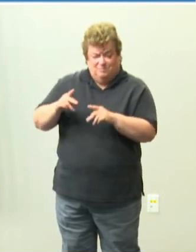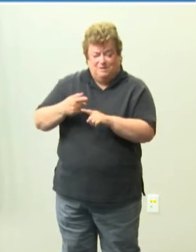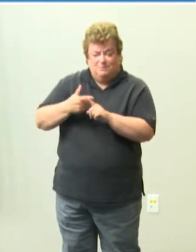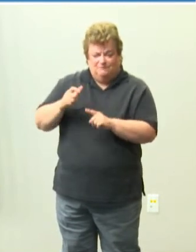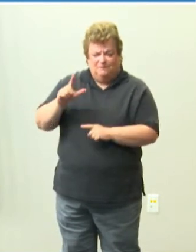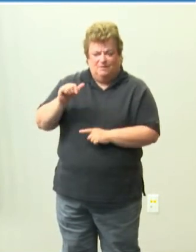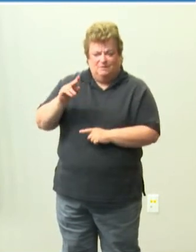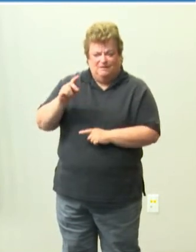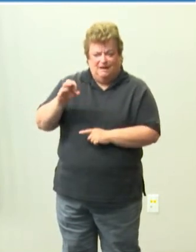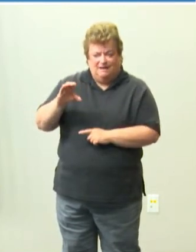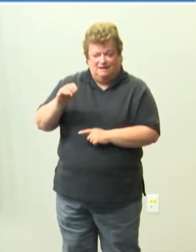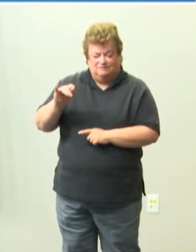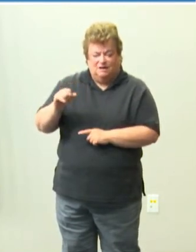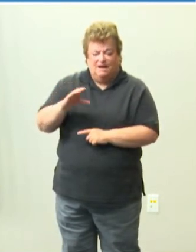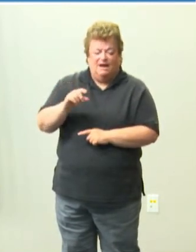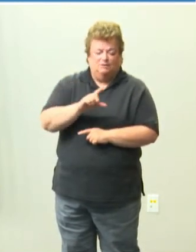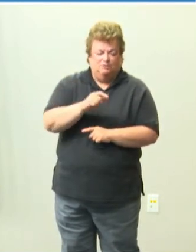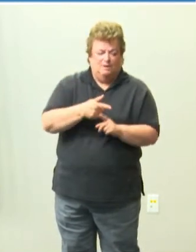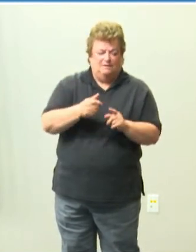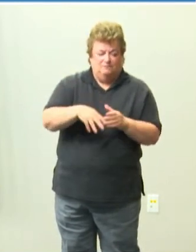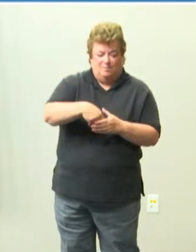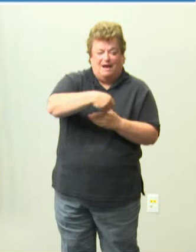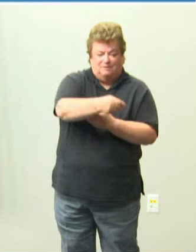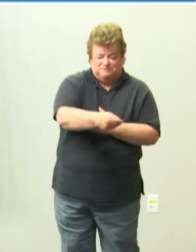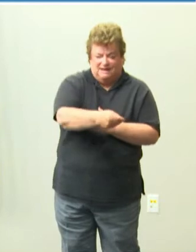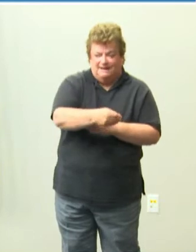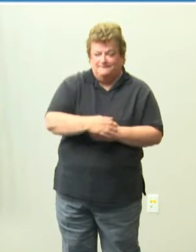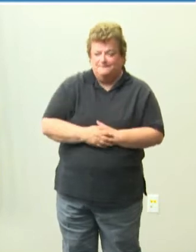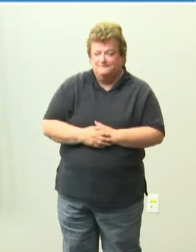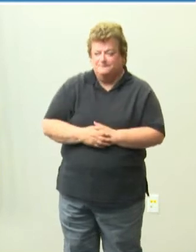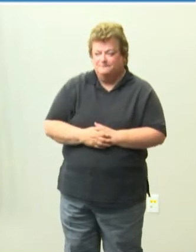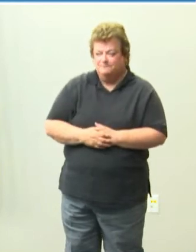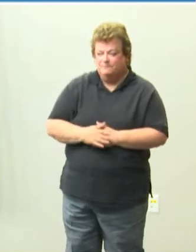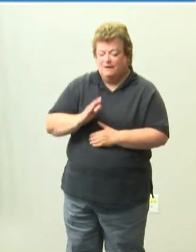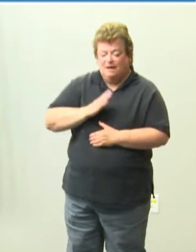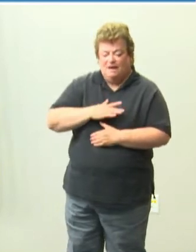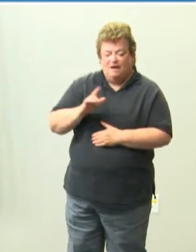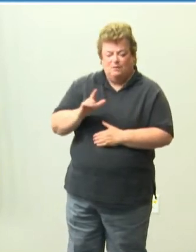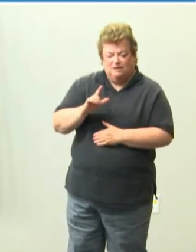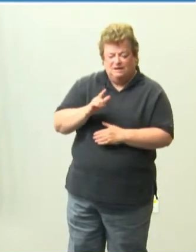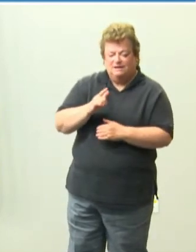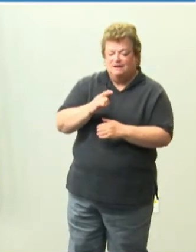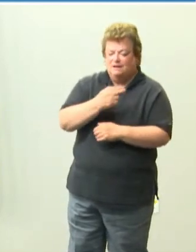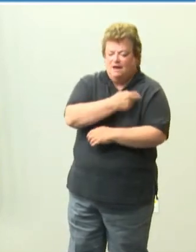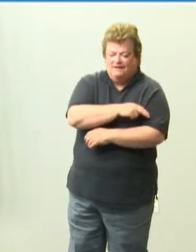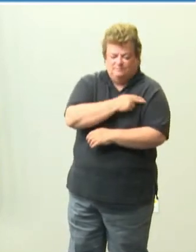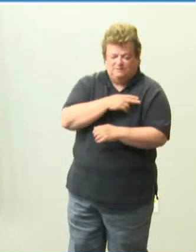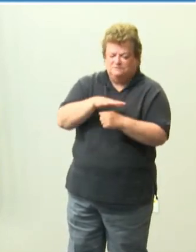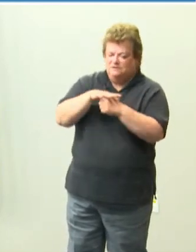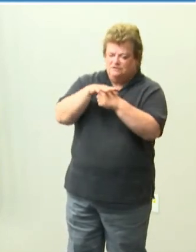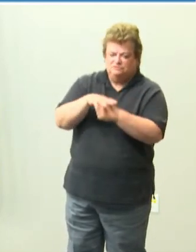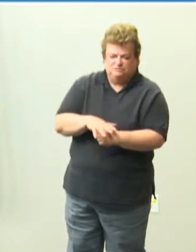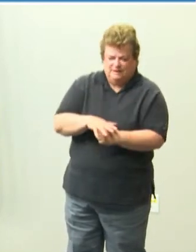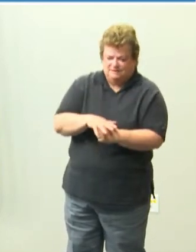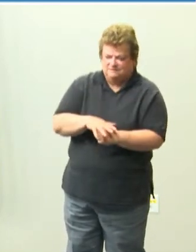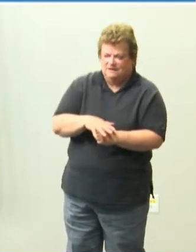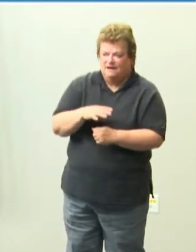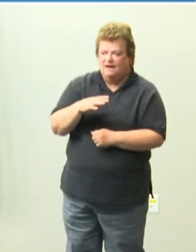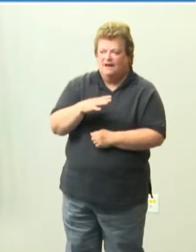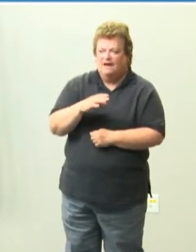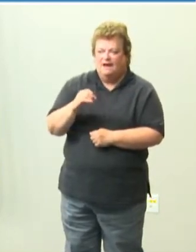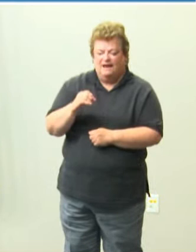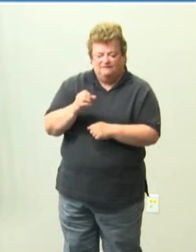County and 20 from surrounding communities. Our Lincoln hospitals are stressed and few beds are